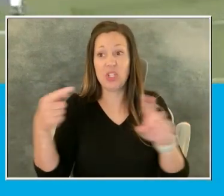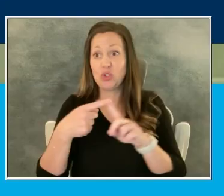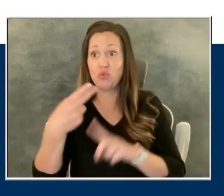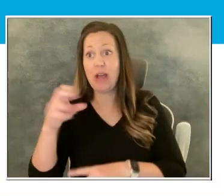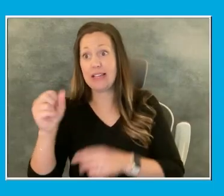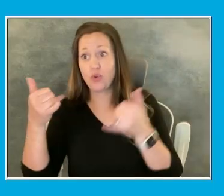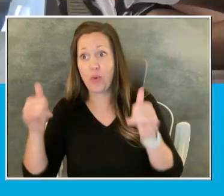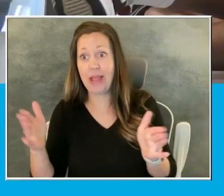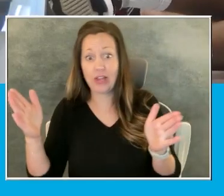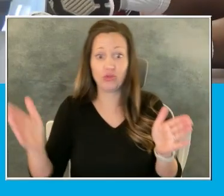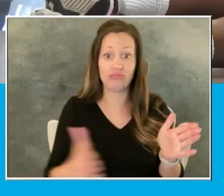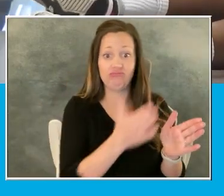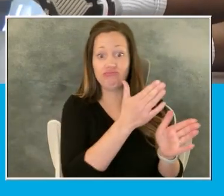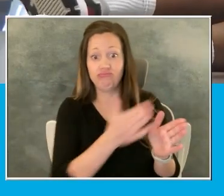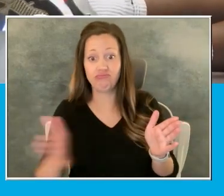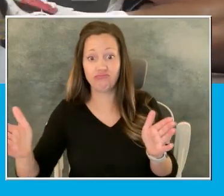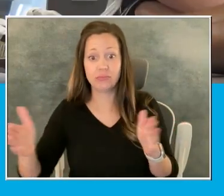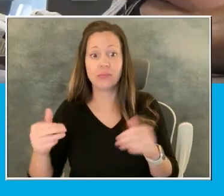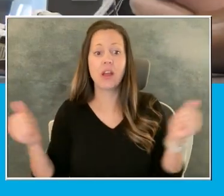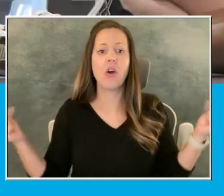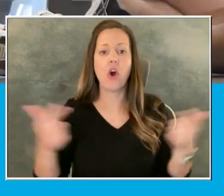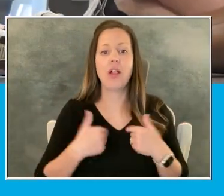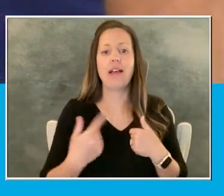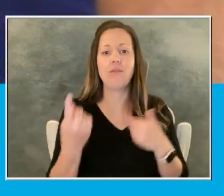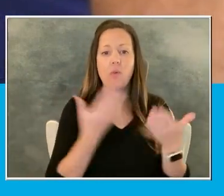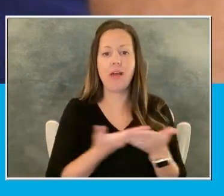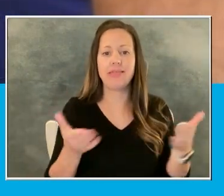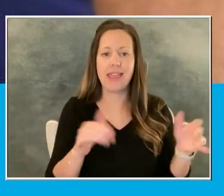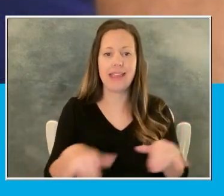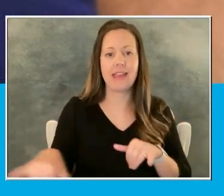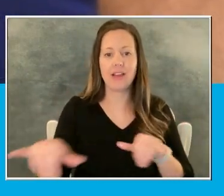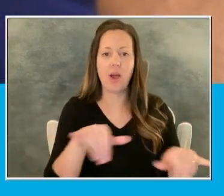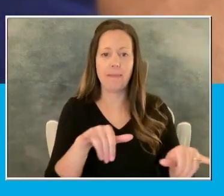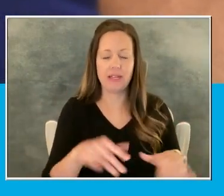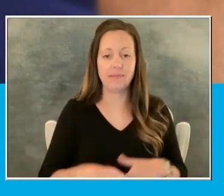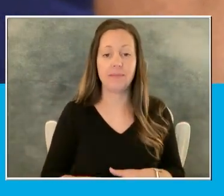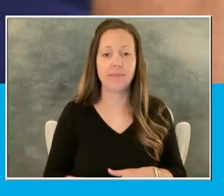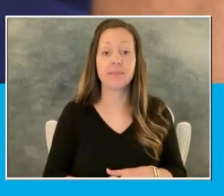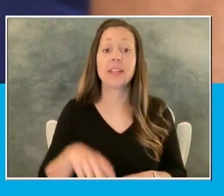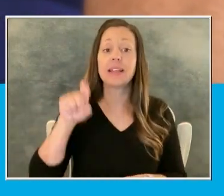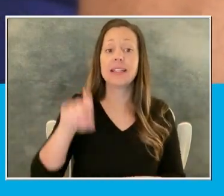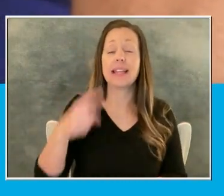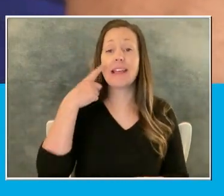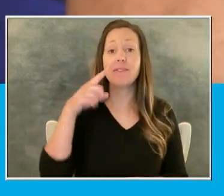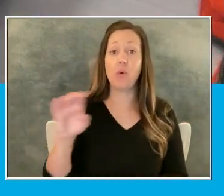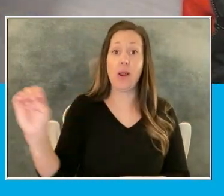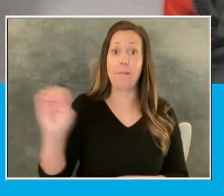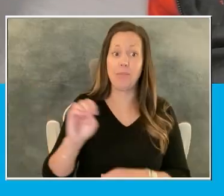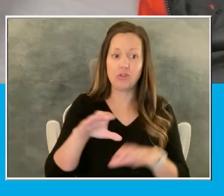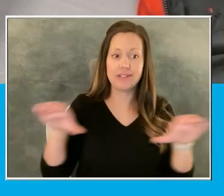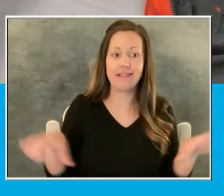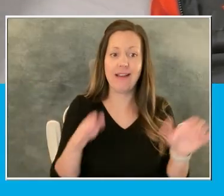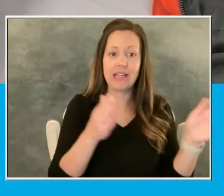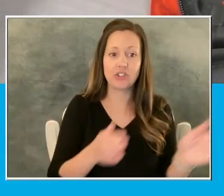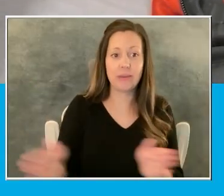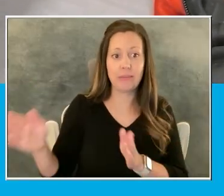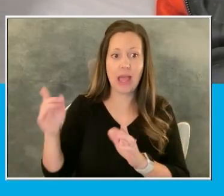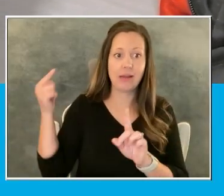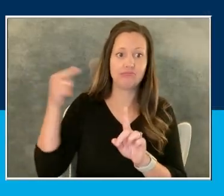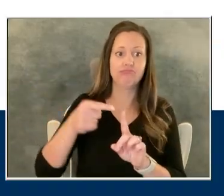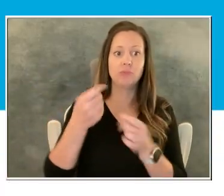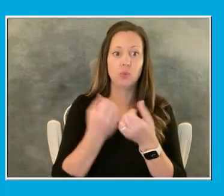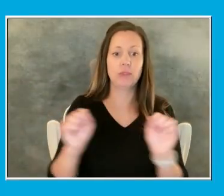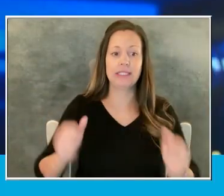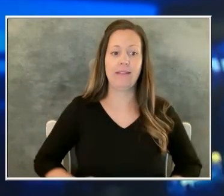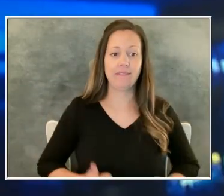on the sidelines, they all have one thing in common here in the Metro: the need for an emergency action plan designated to save